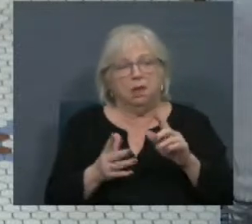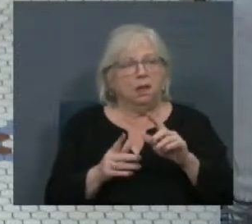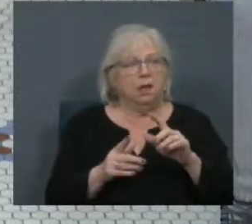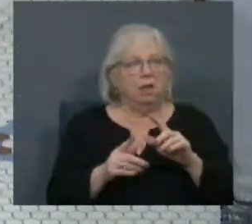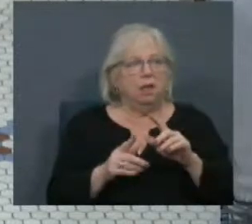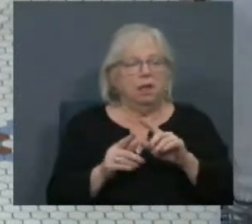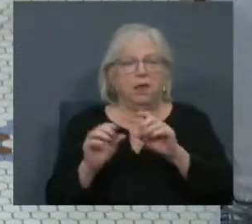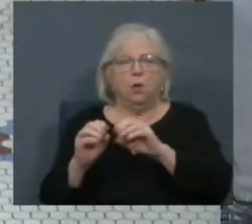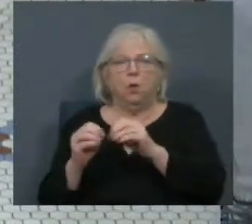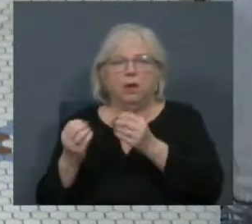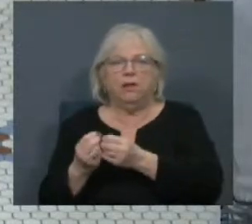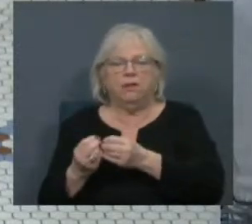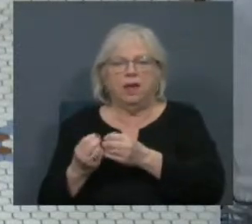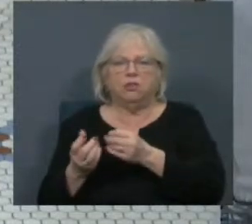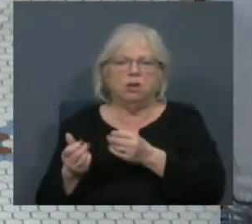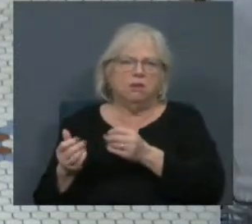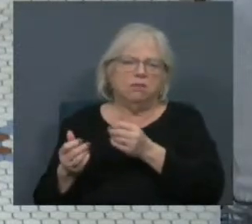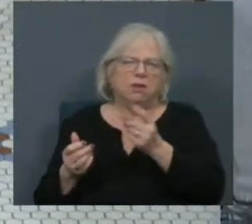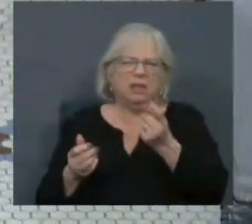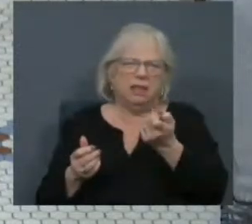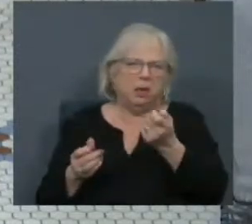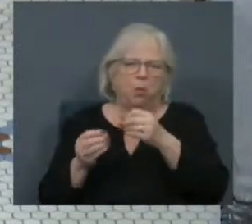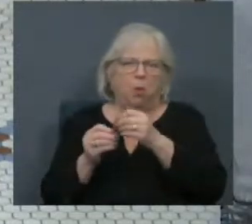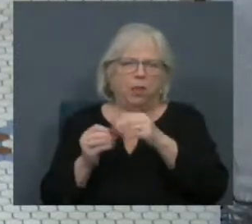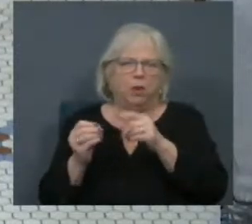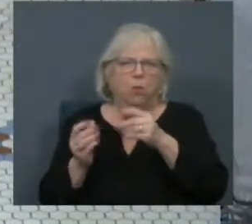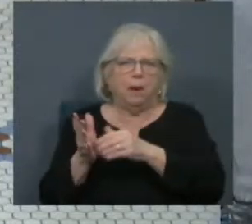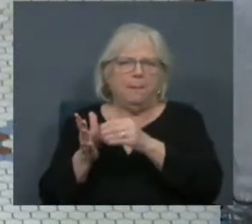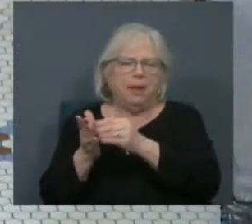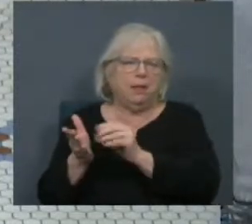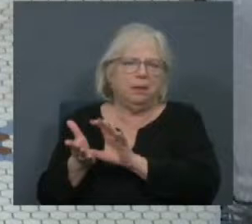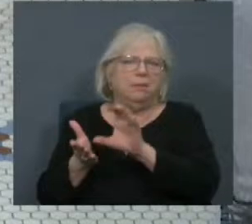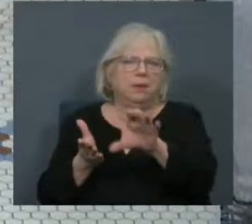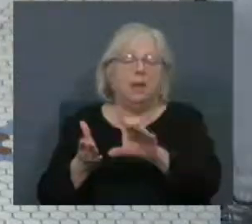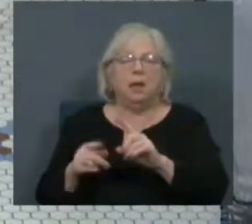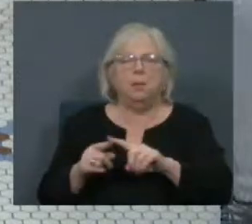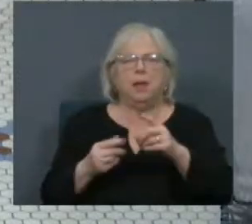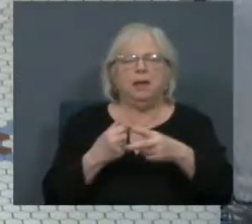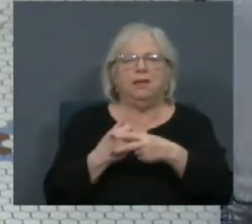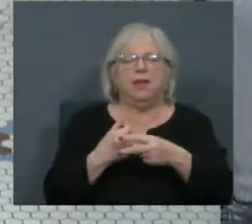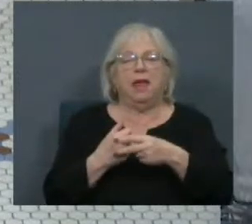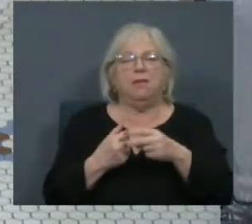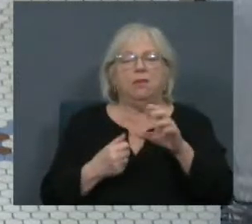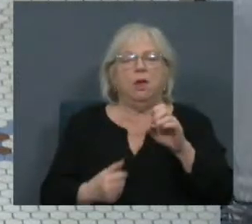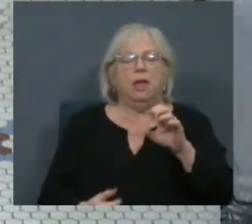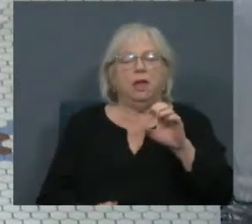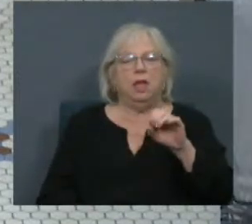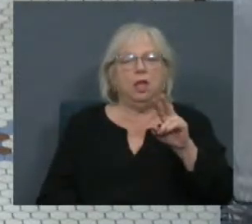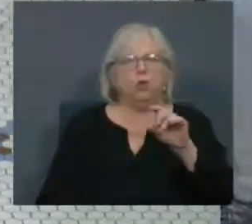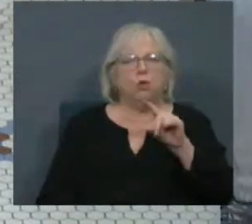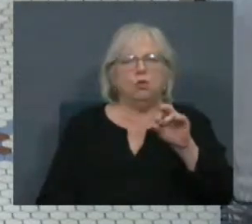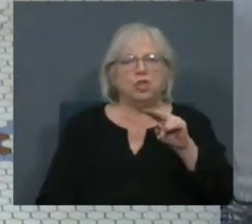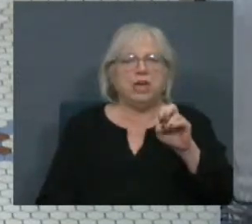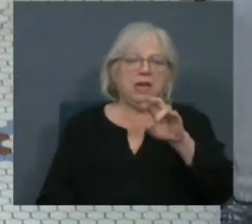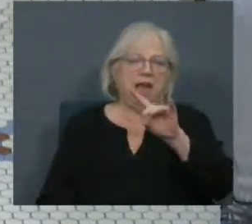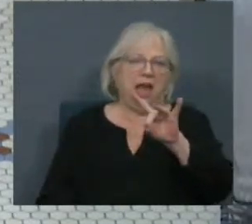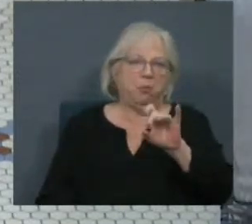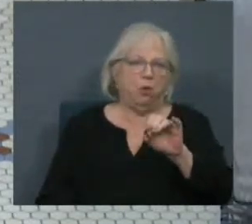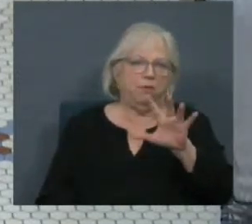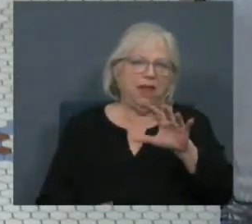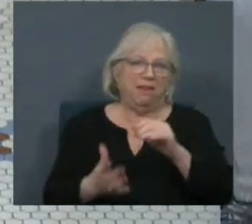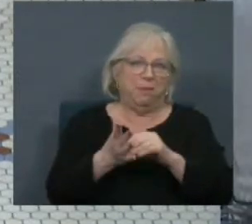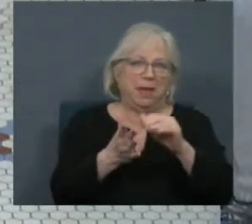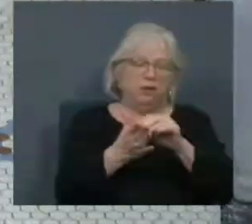puts the other $1 million in a little bit, but it saves the city of Eugene an estimated $8.5 million a year. And it also saves